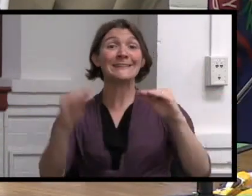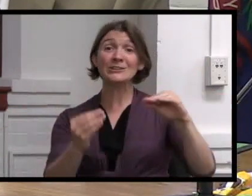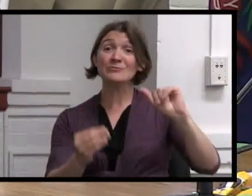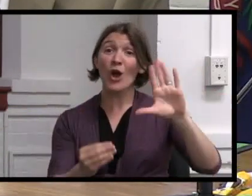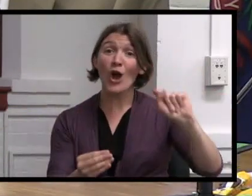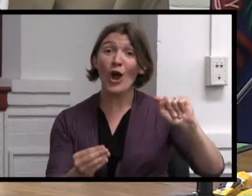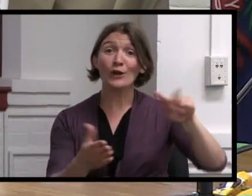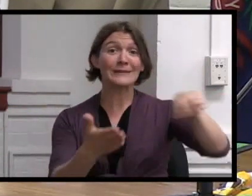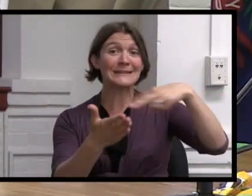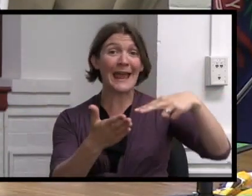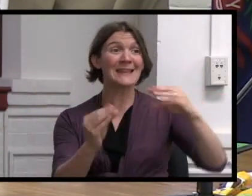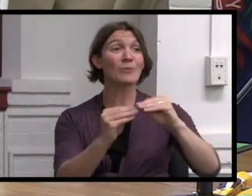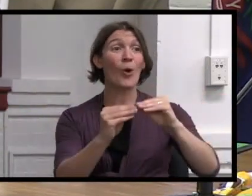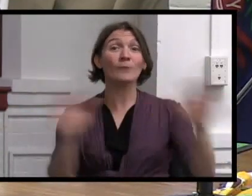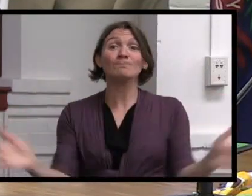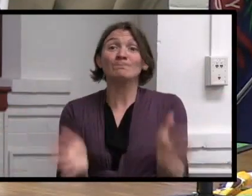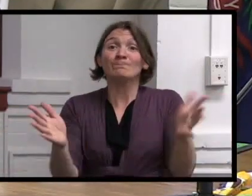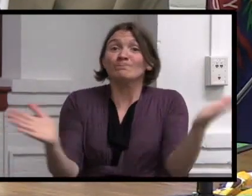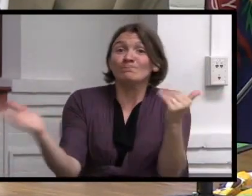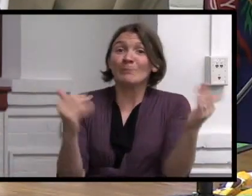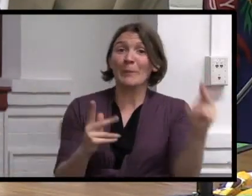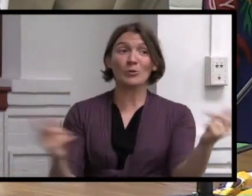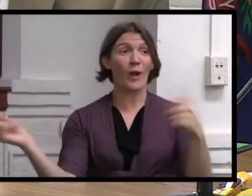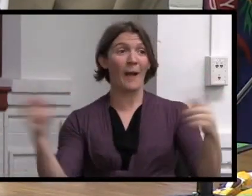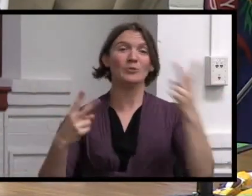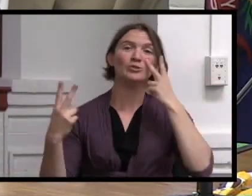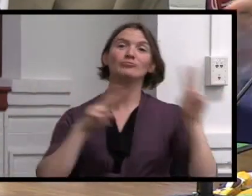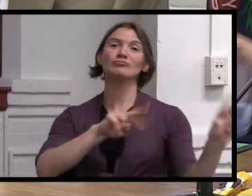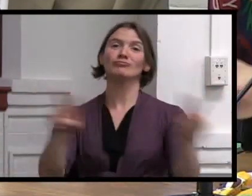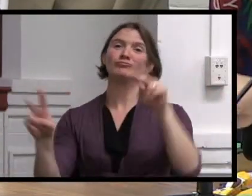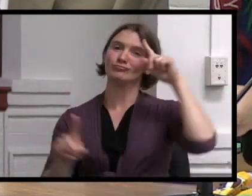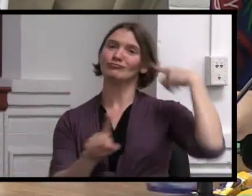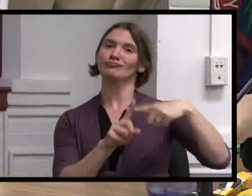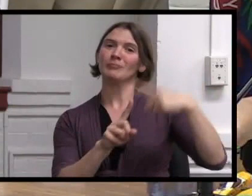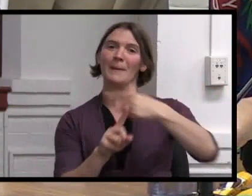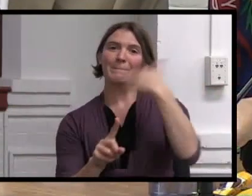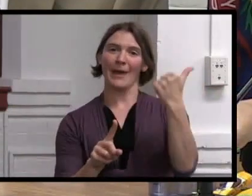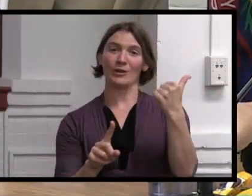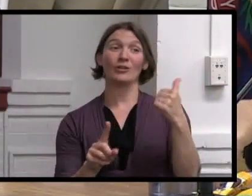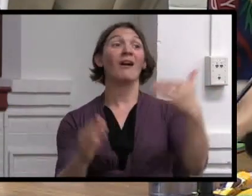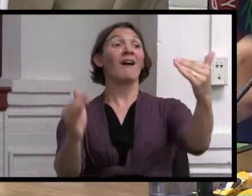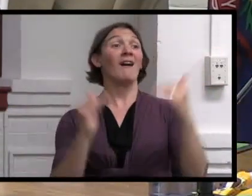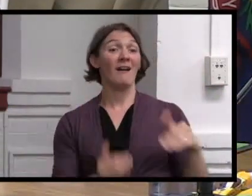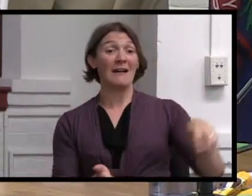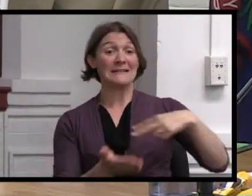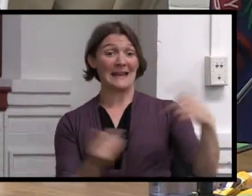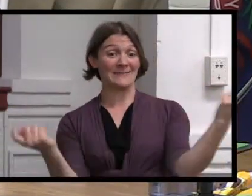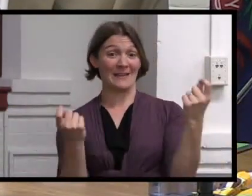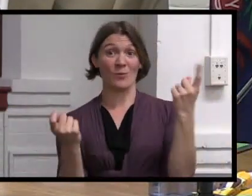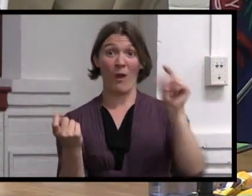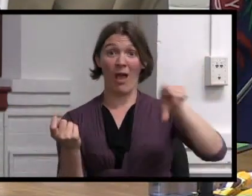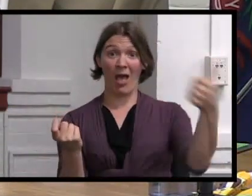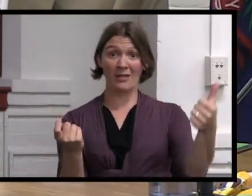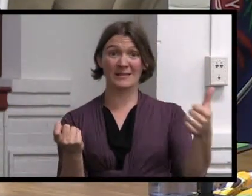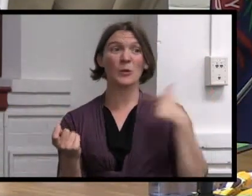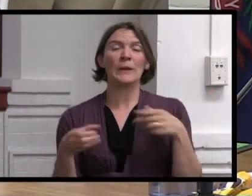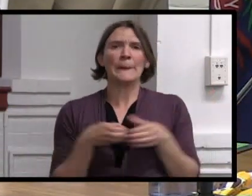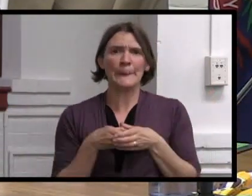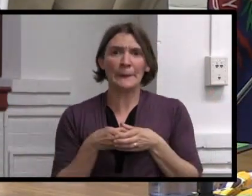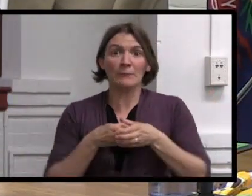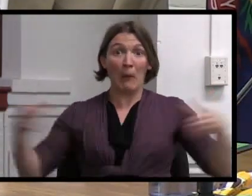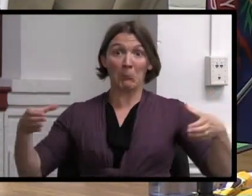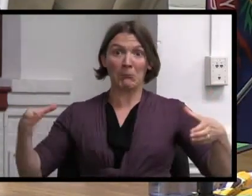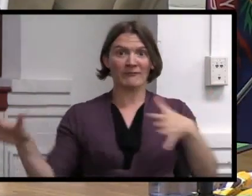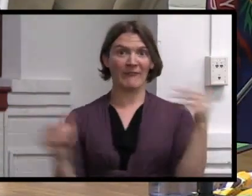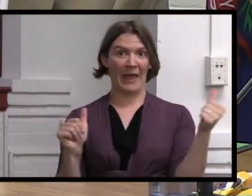grow the creative economy. And whereas the Southern Vermont Dance Festival has grown quickly